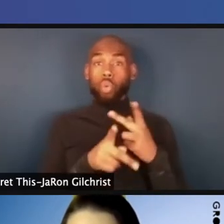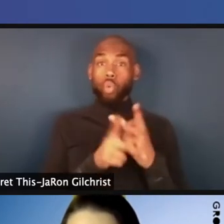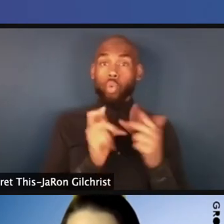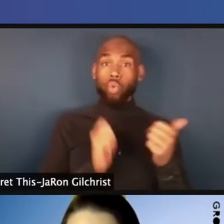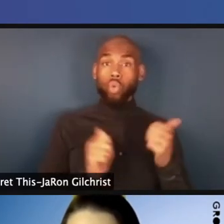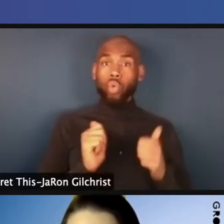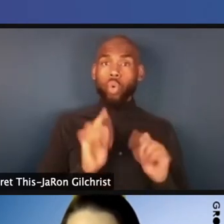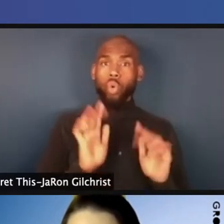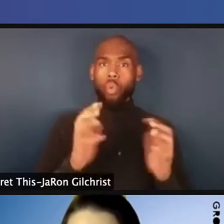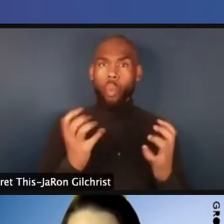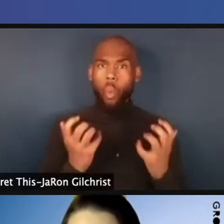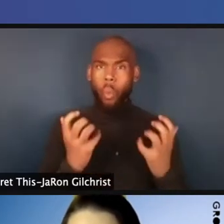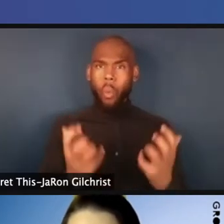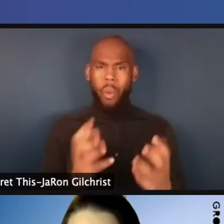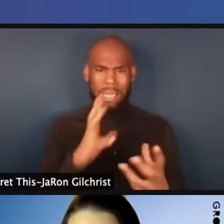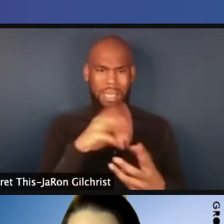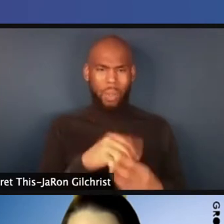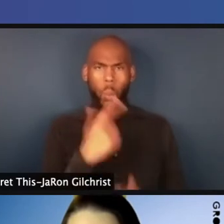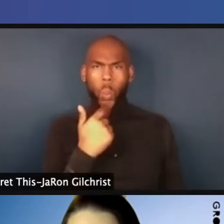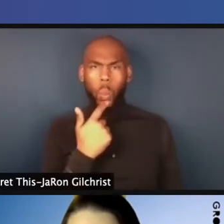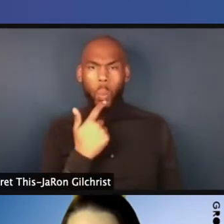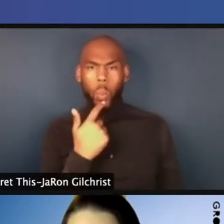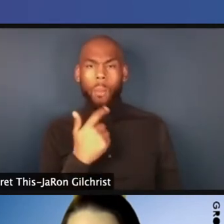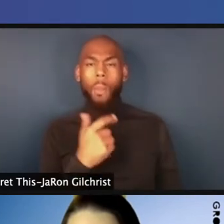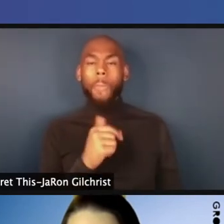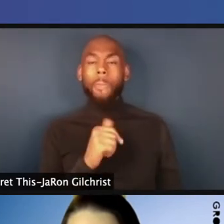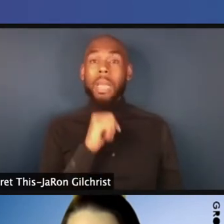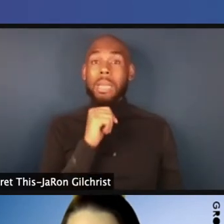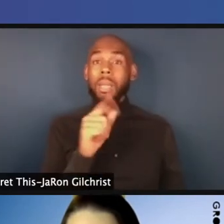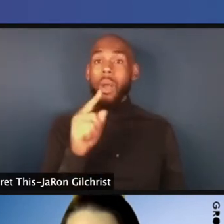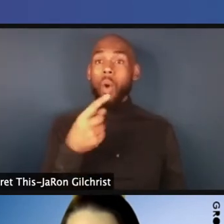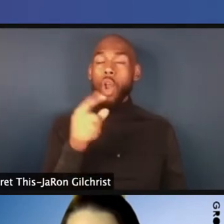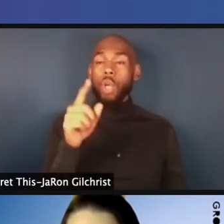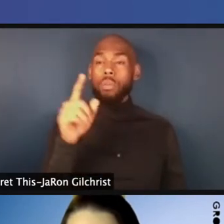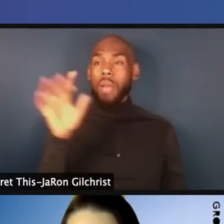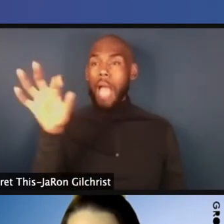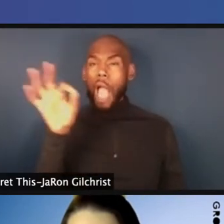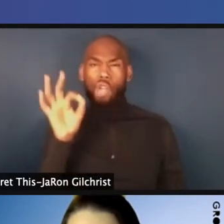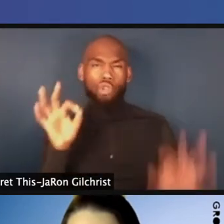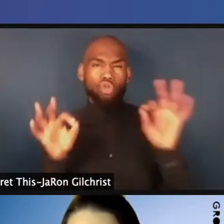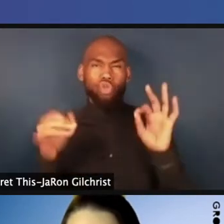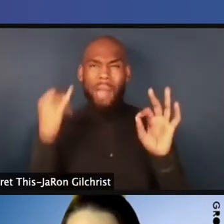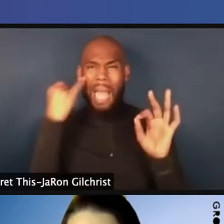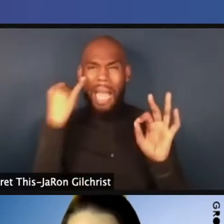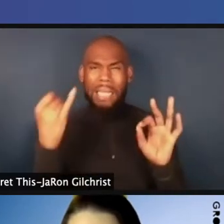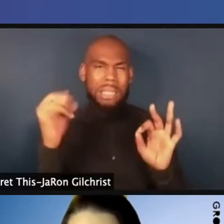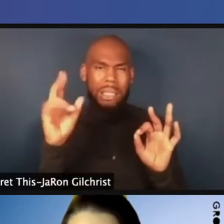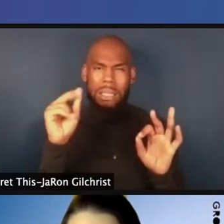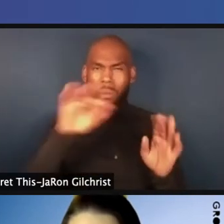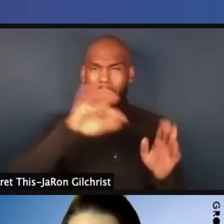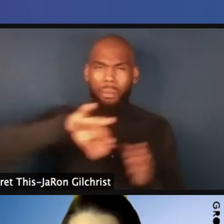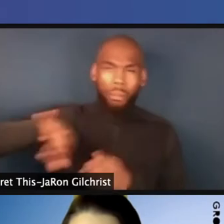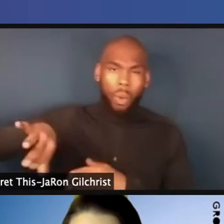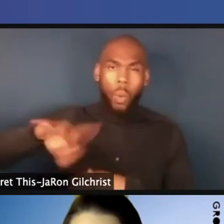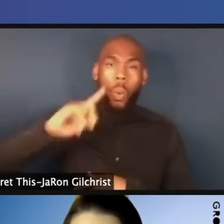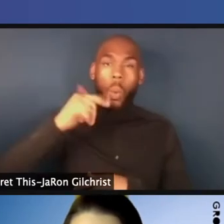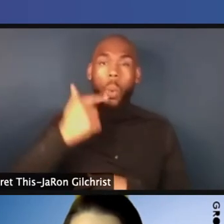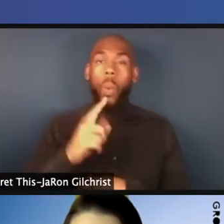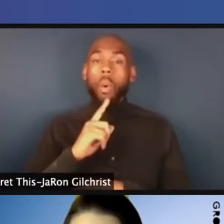audience? And we're, it's not like some abstract idea, it's like, no, who are the actual individuals? Who